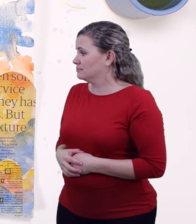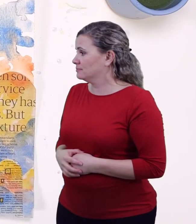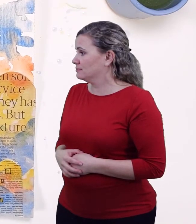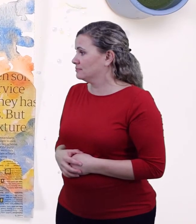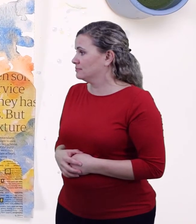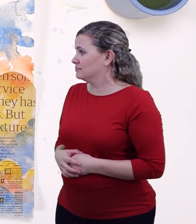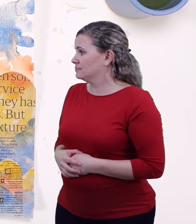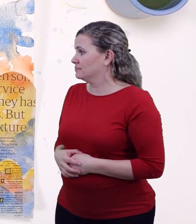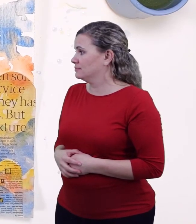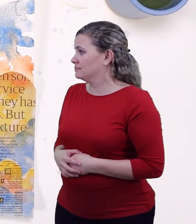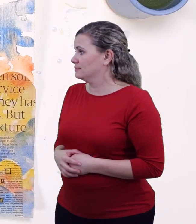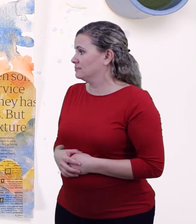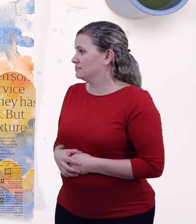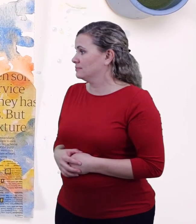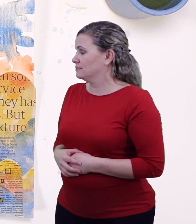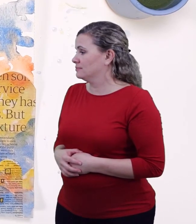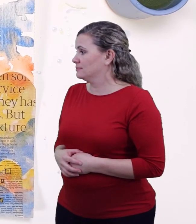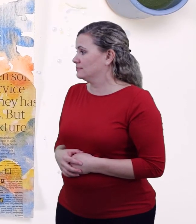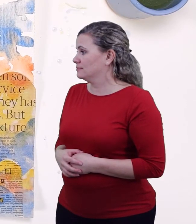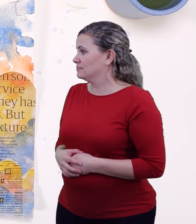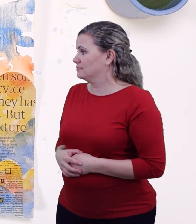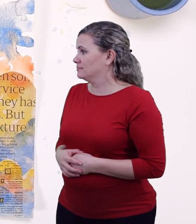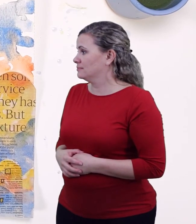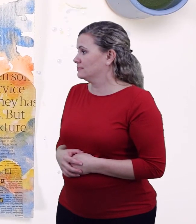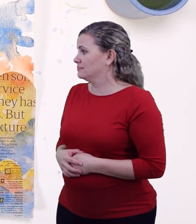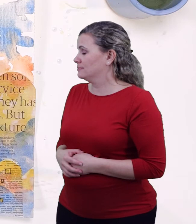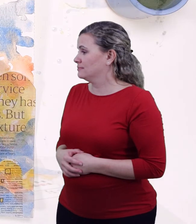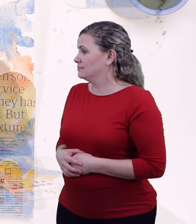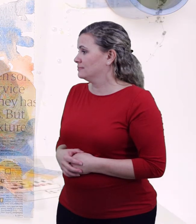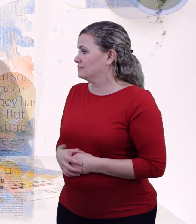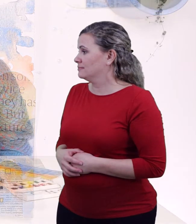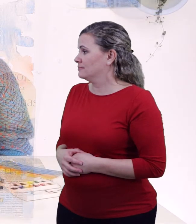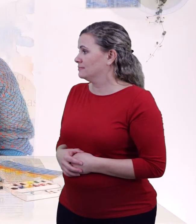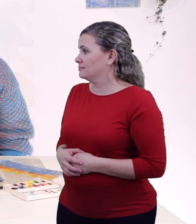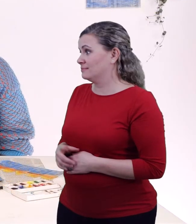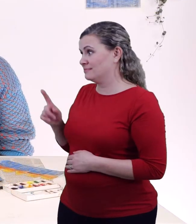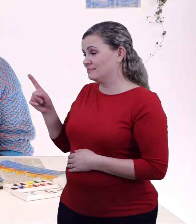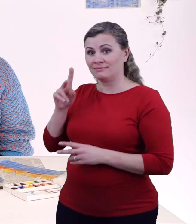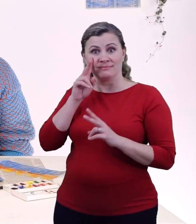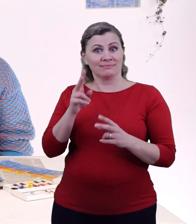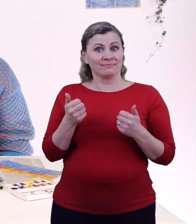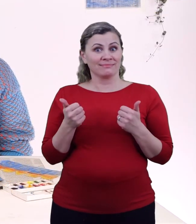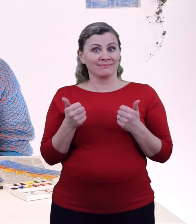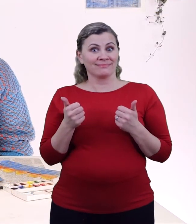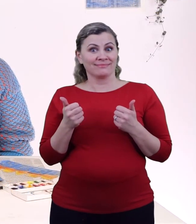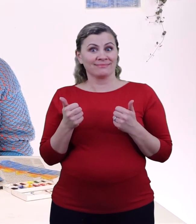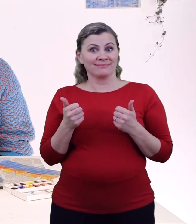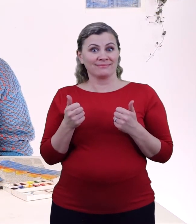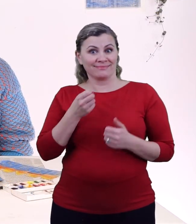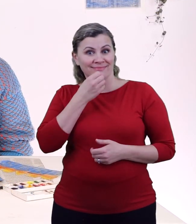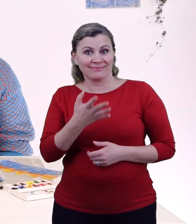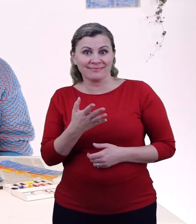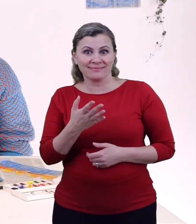Now stand back and admire your watercolour city skyline. I hope you have lots of fun coming up with